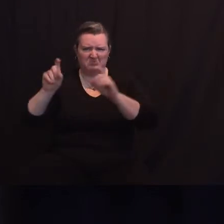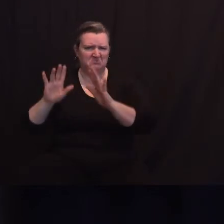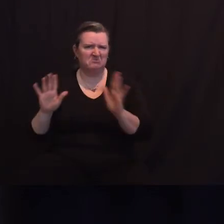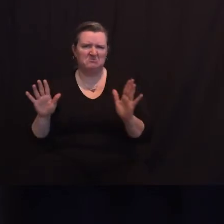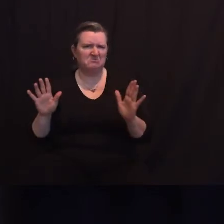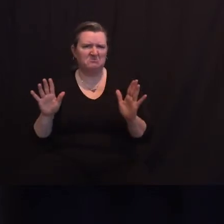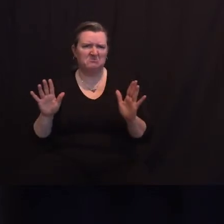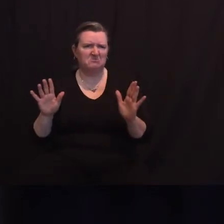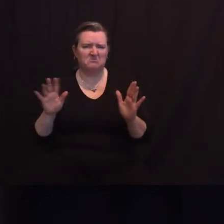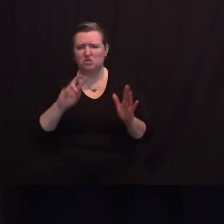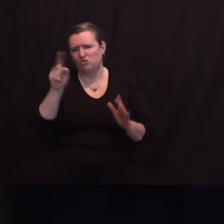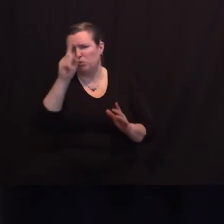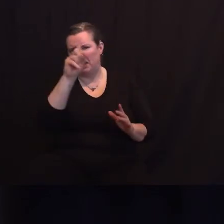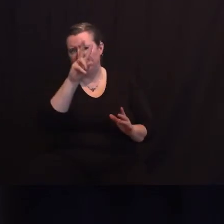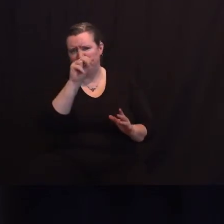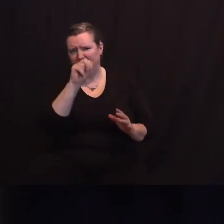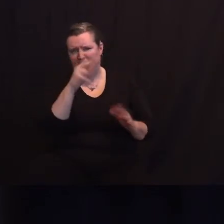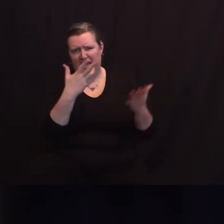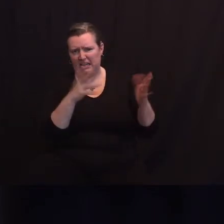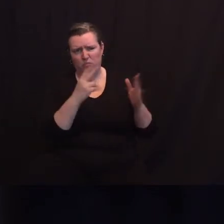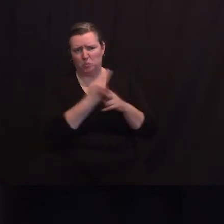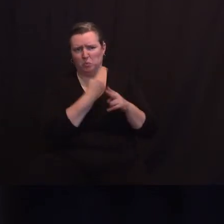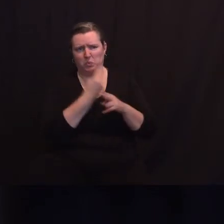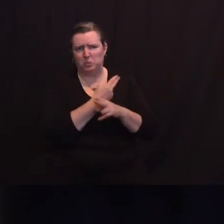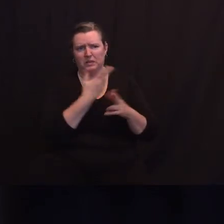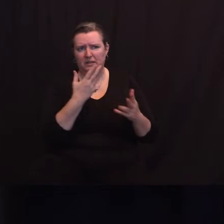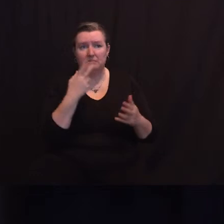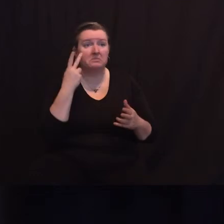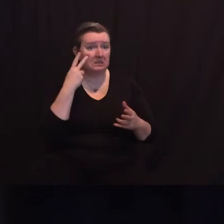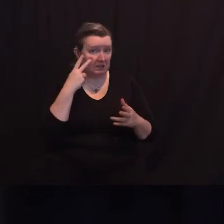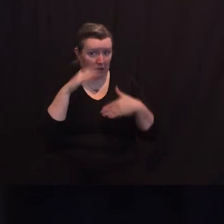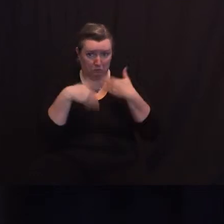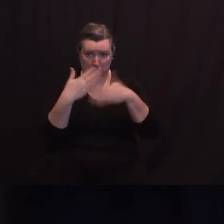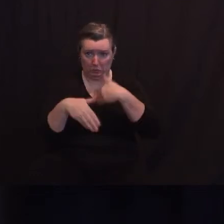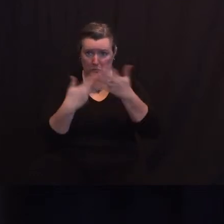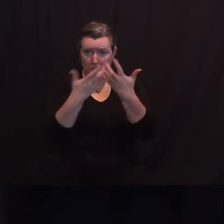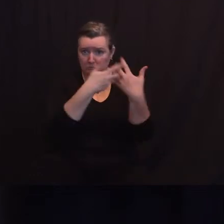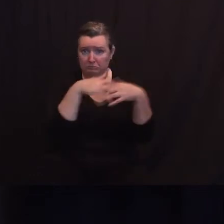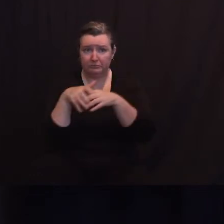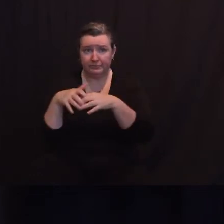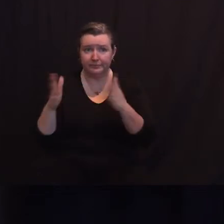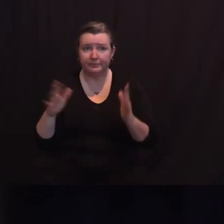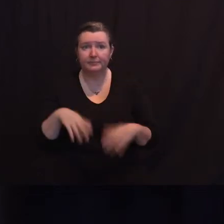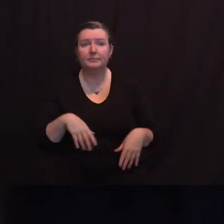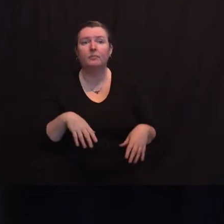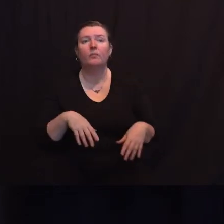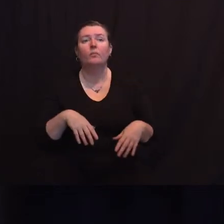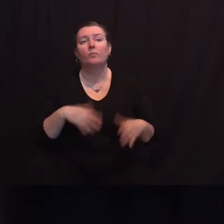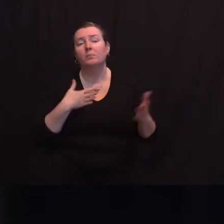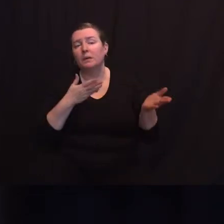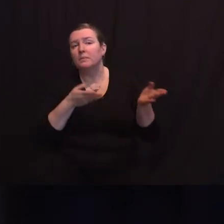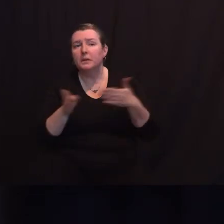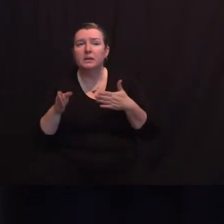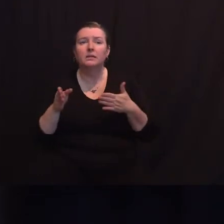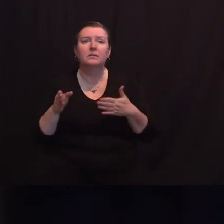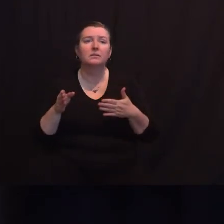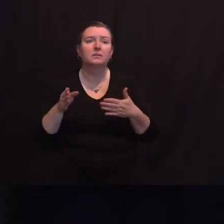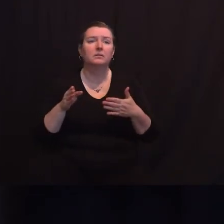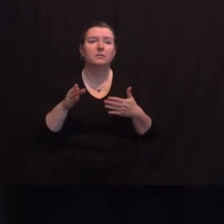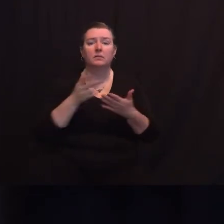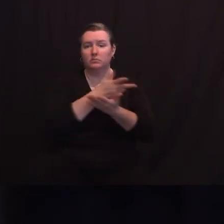road and see how it works. Our goal is to go deep into communities, park the van, hopefully with